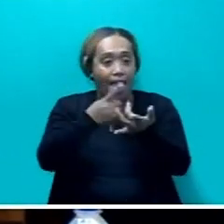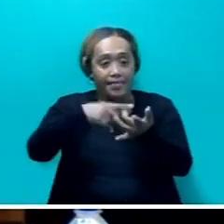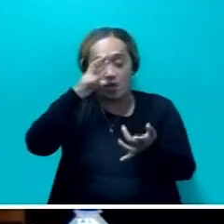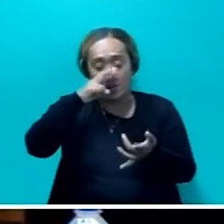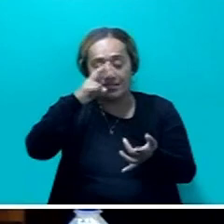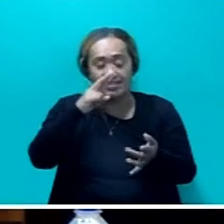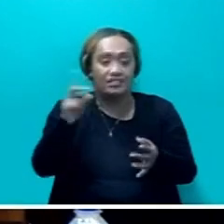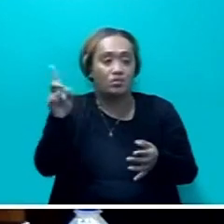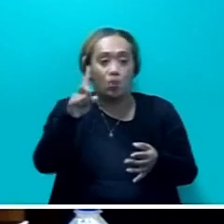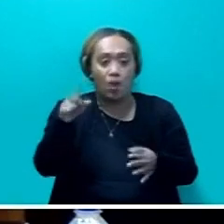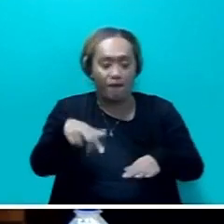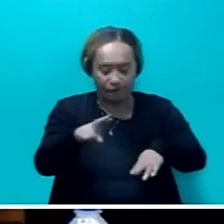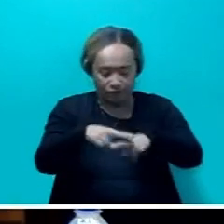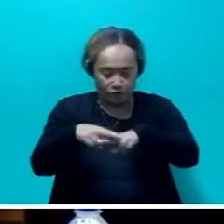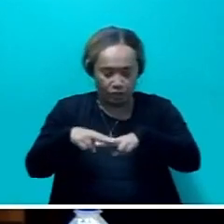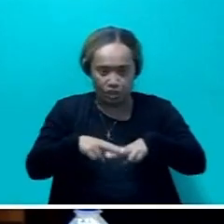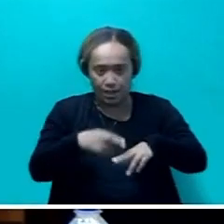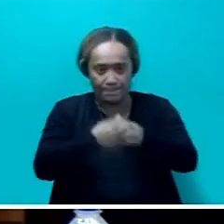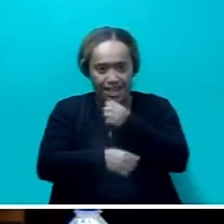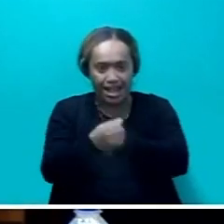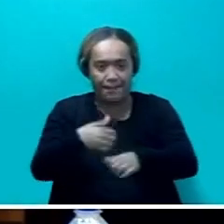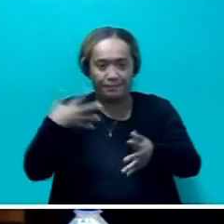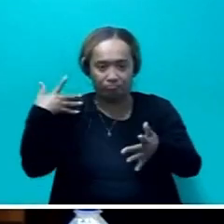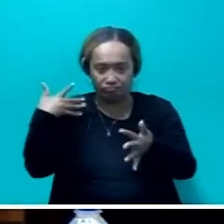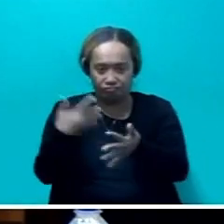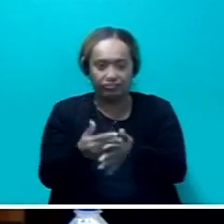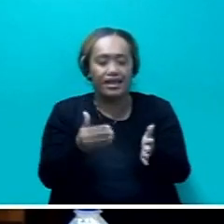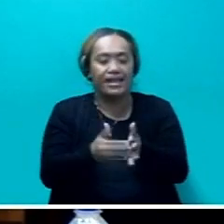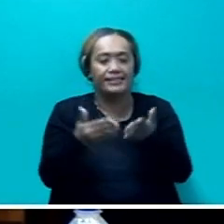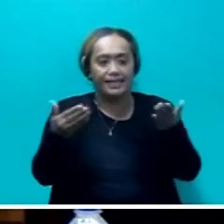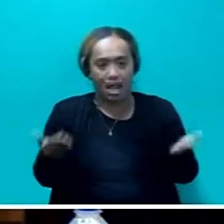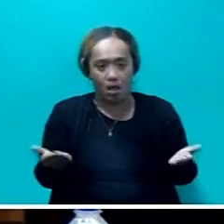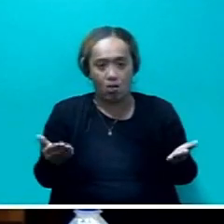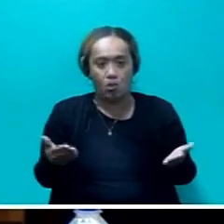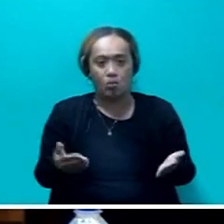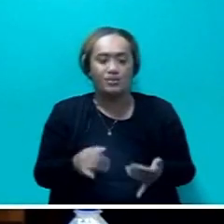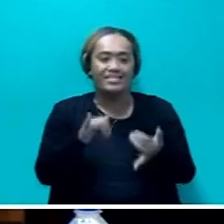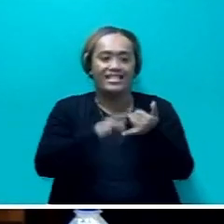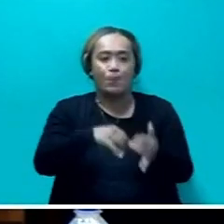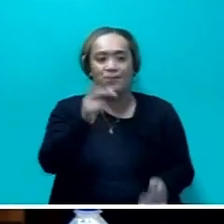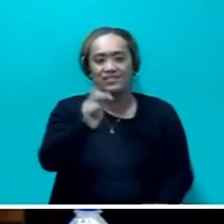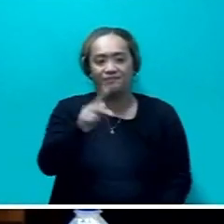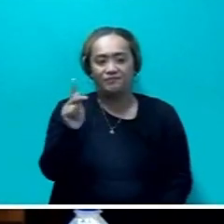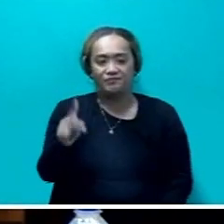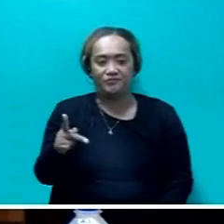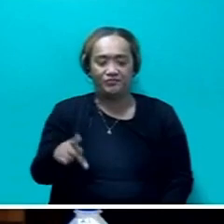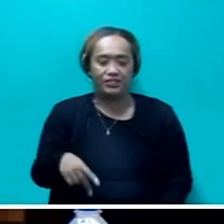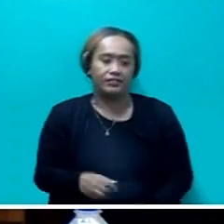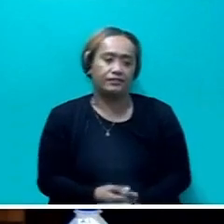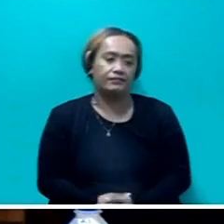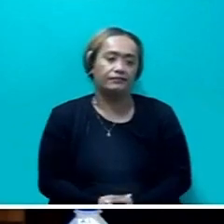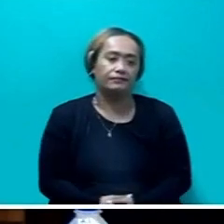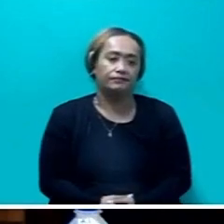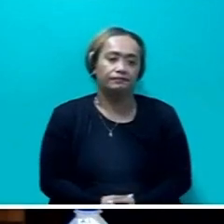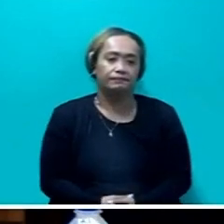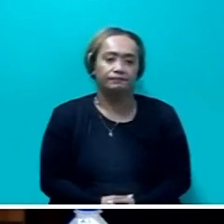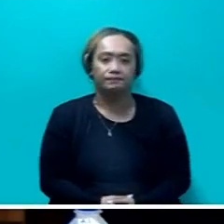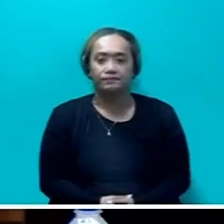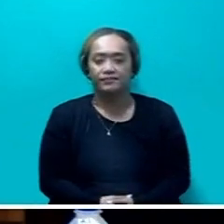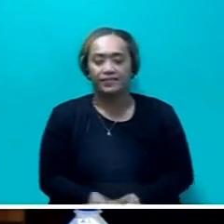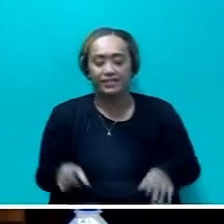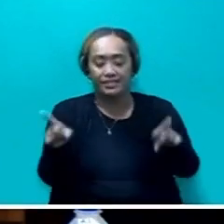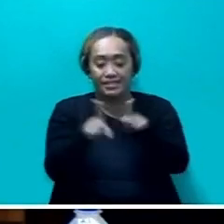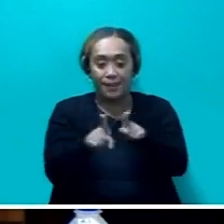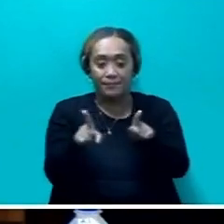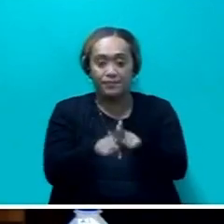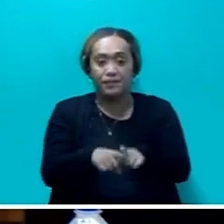what it has been for decades, the hub of the South Pacific. Mr. Speaker, Honorable Justice Jairam